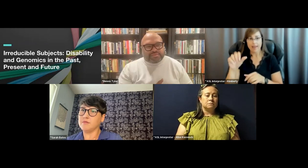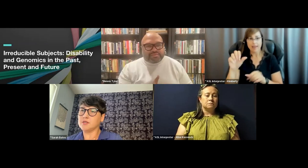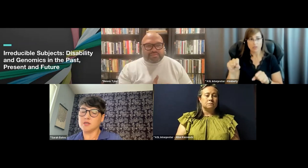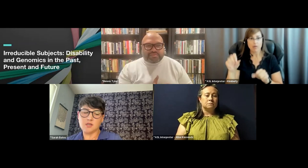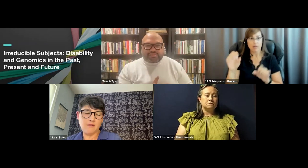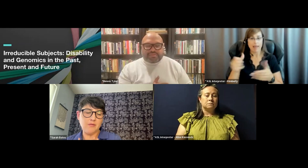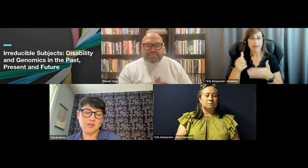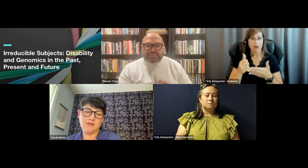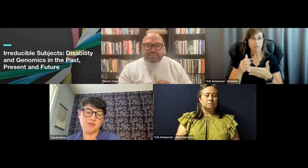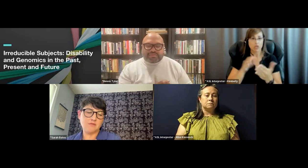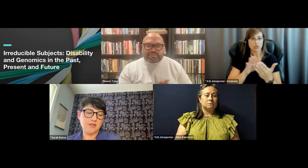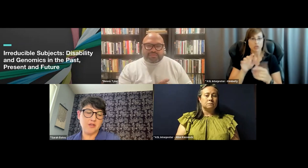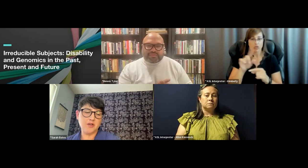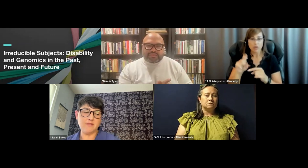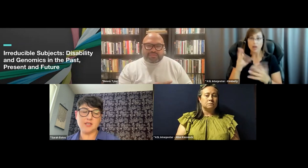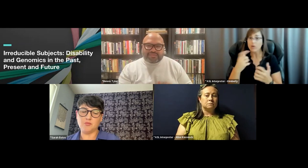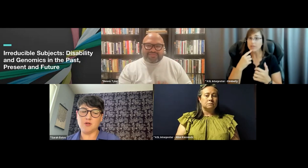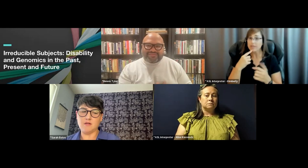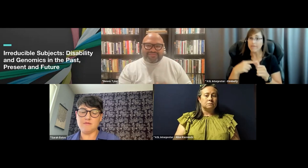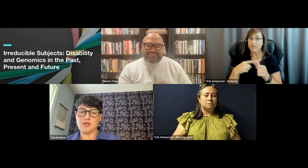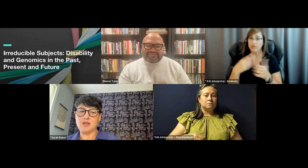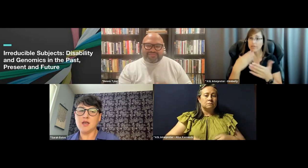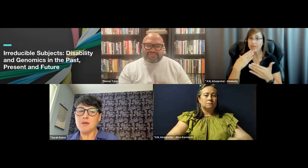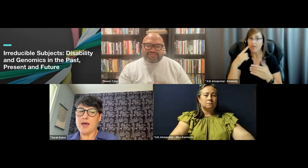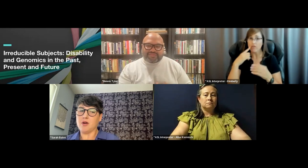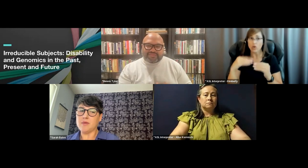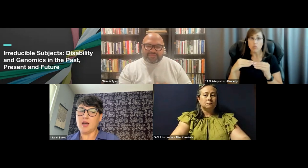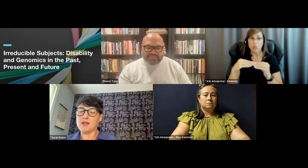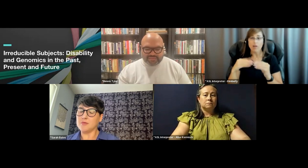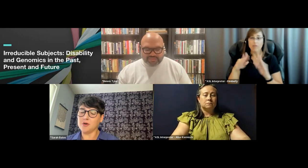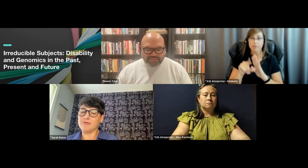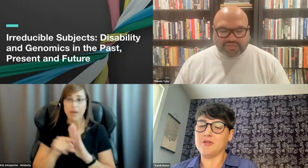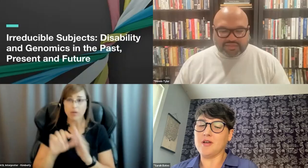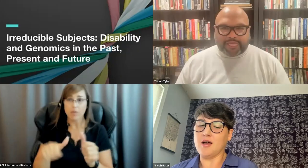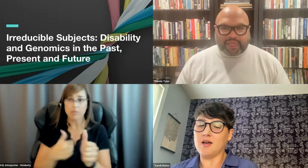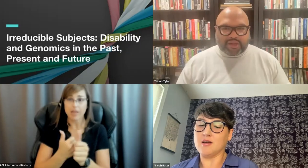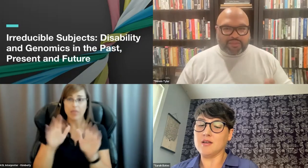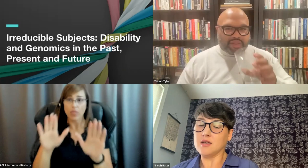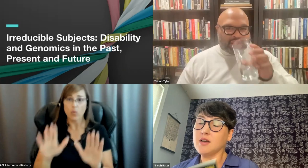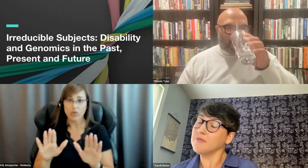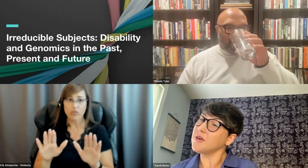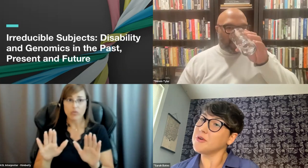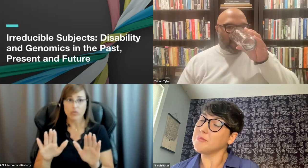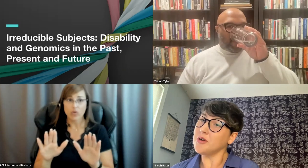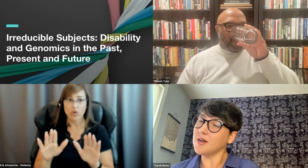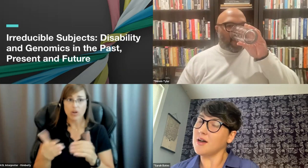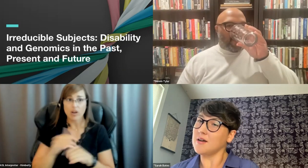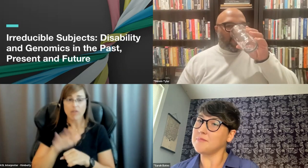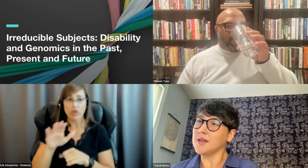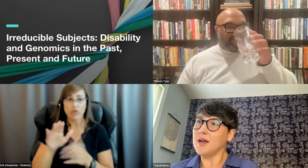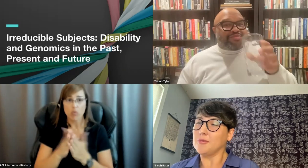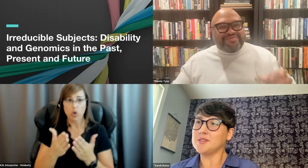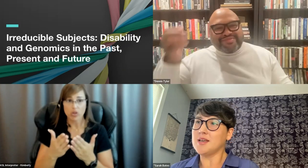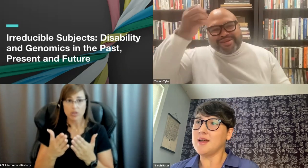I would love to start us off. I will say, first of all, thank you for giving us more of the background behind the wonderful cover of your book.